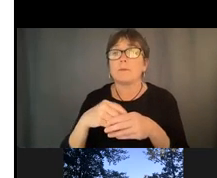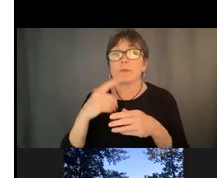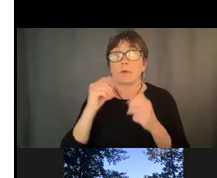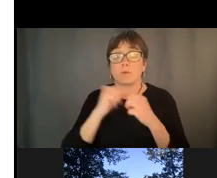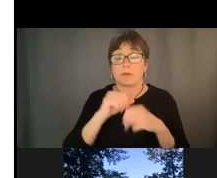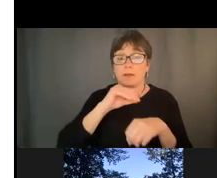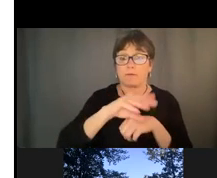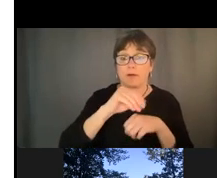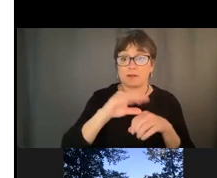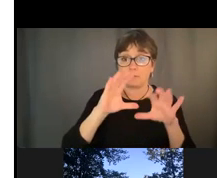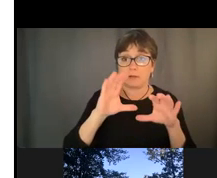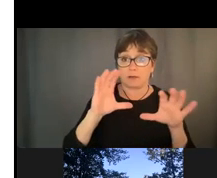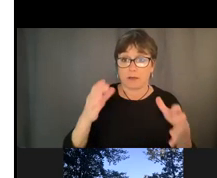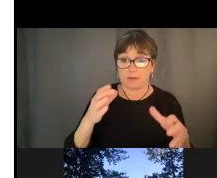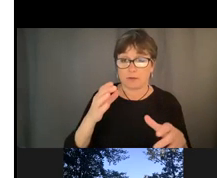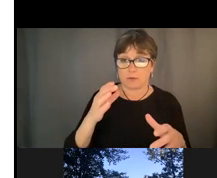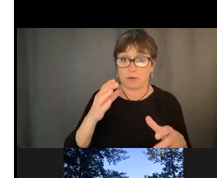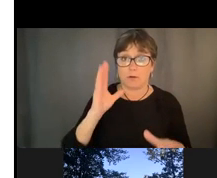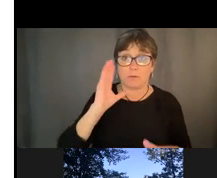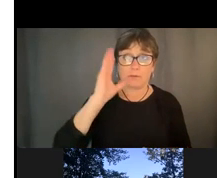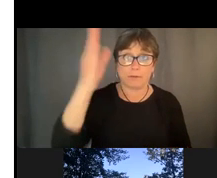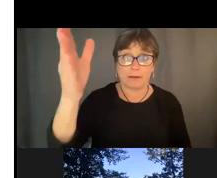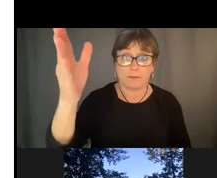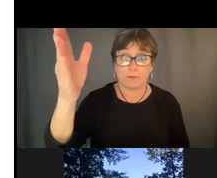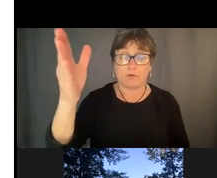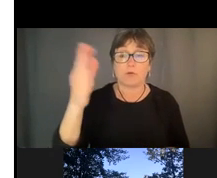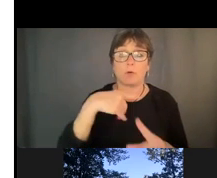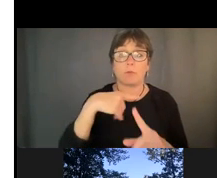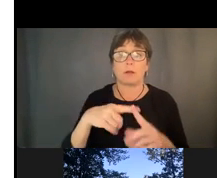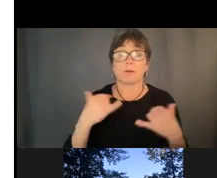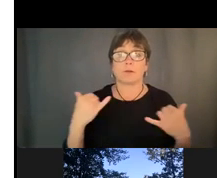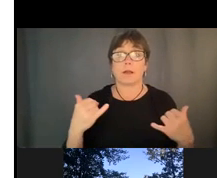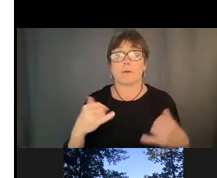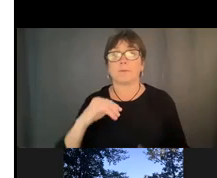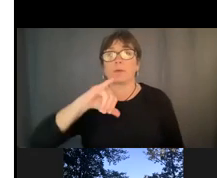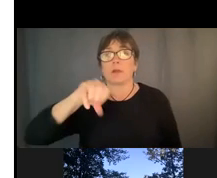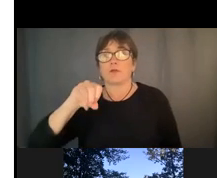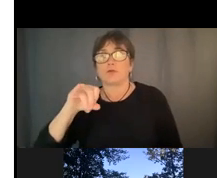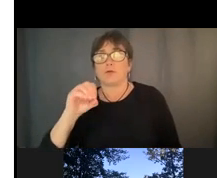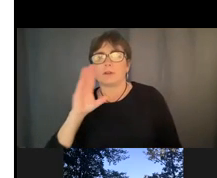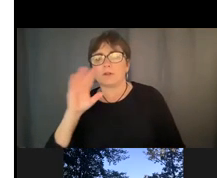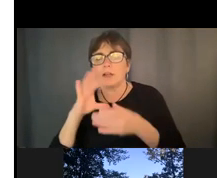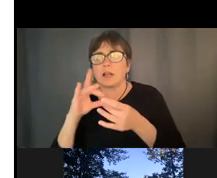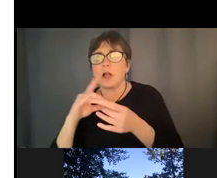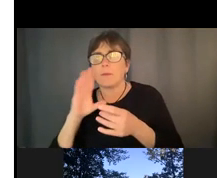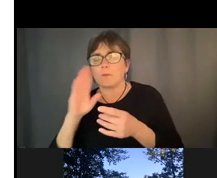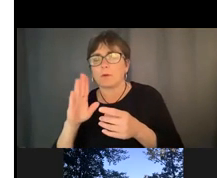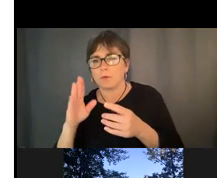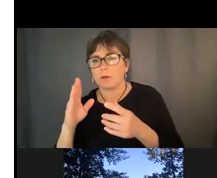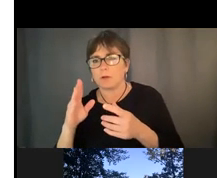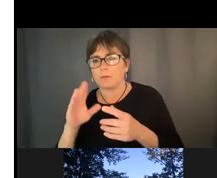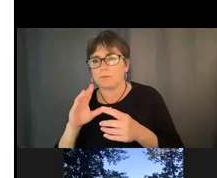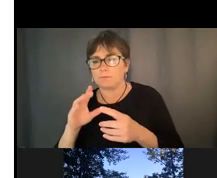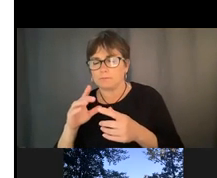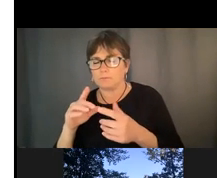what we can do now. And so, if we have, number one, we have a comment we'll address at the end, but there is a question I think you